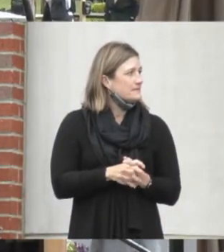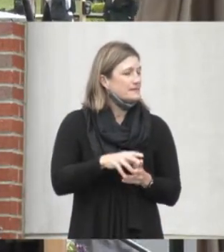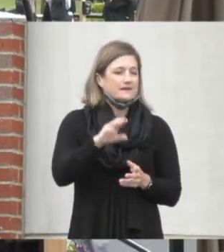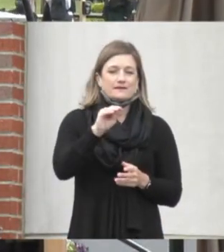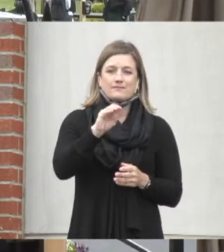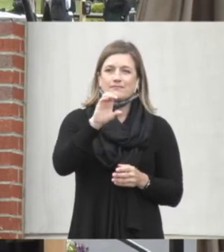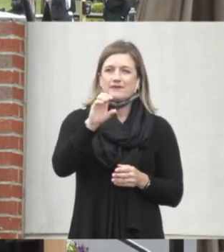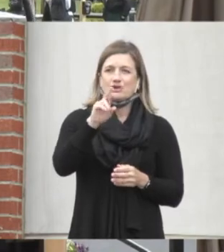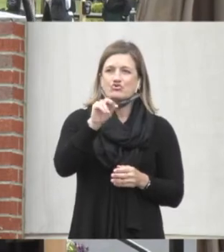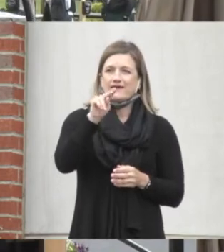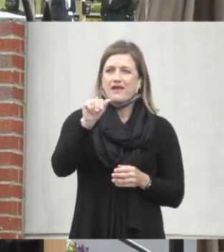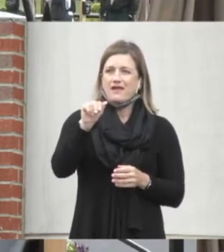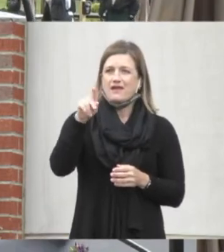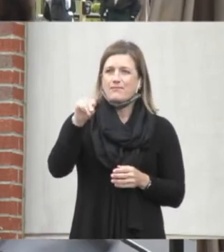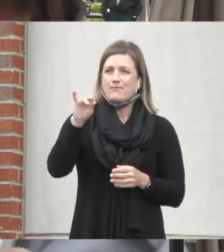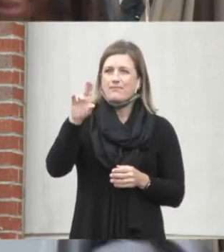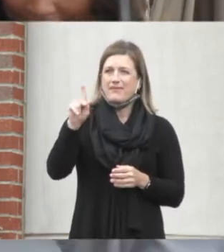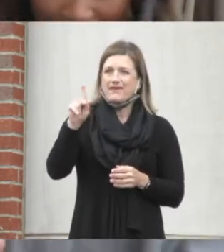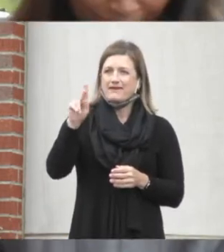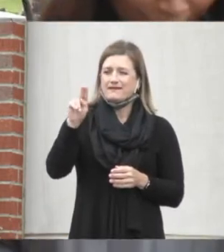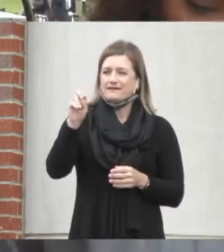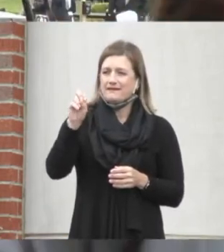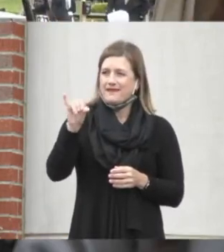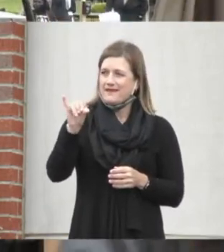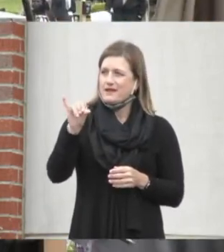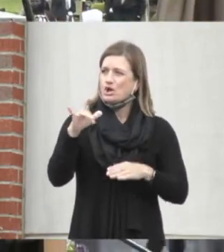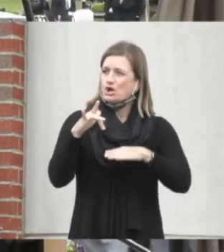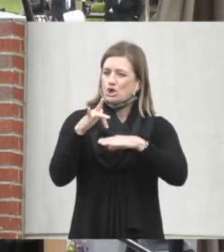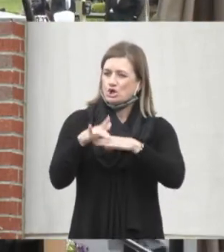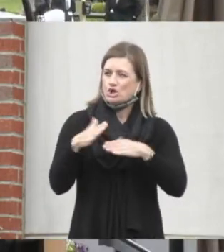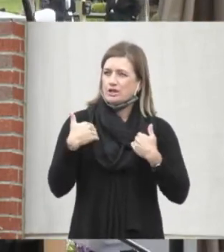Lucreta Pickney, Early Childhood Education.